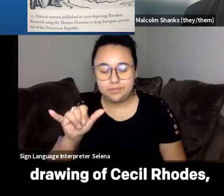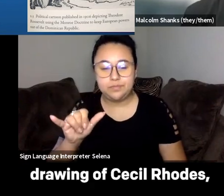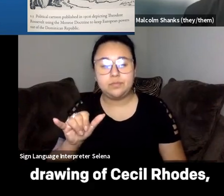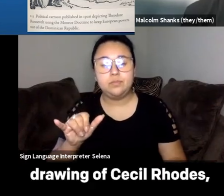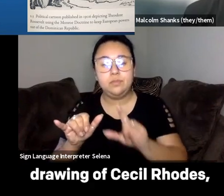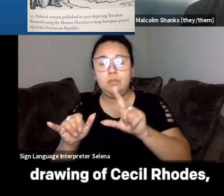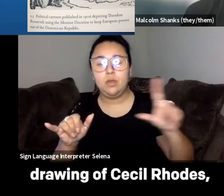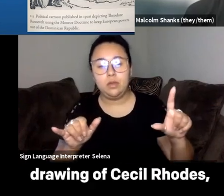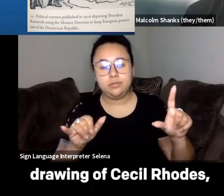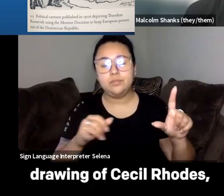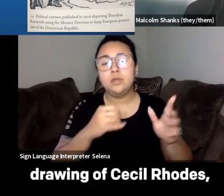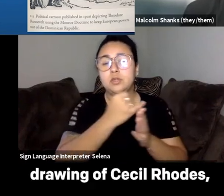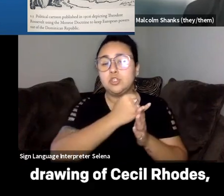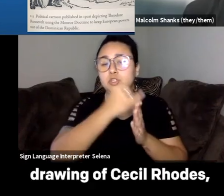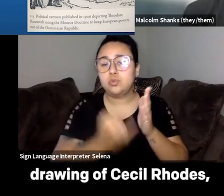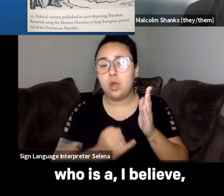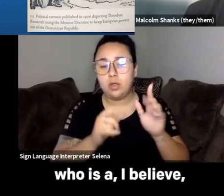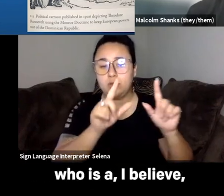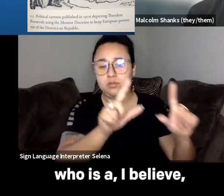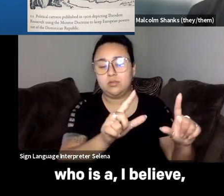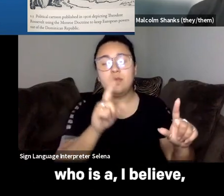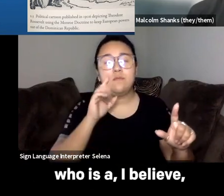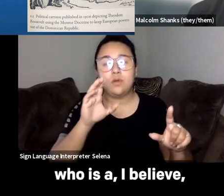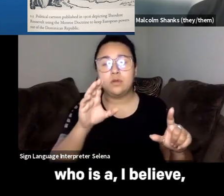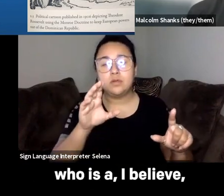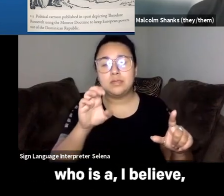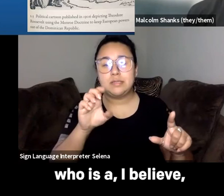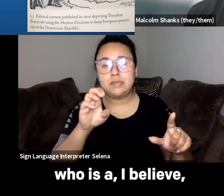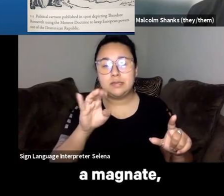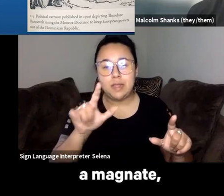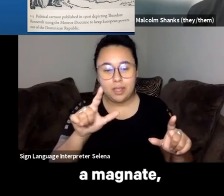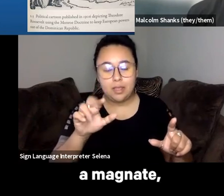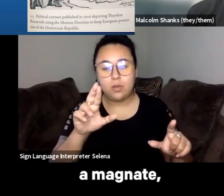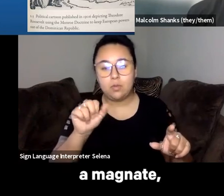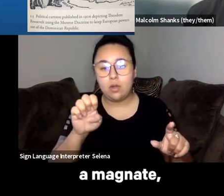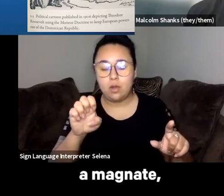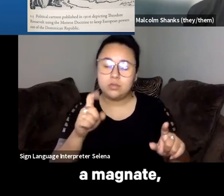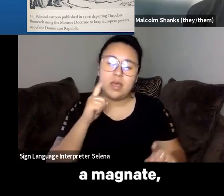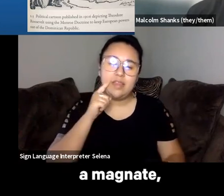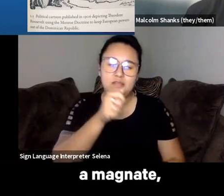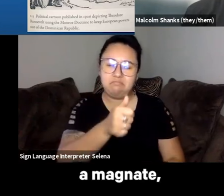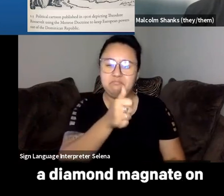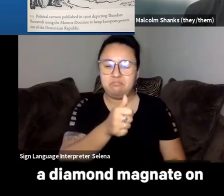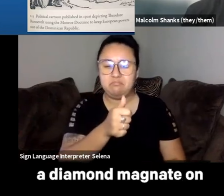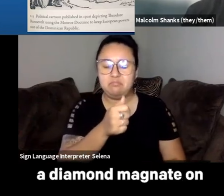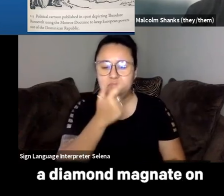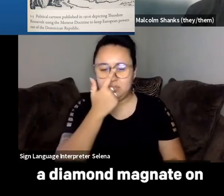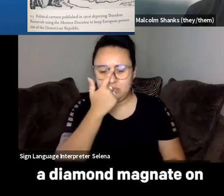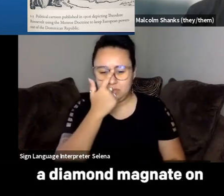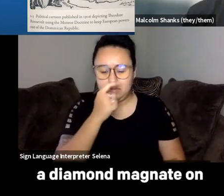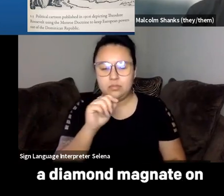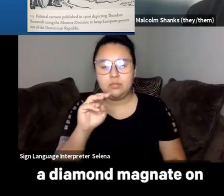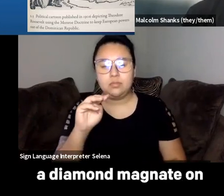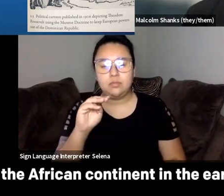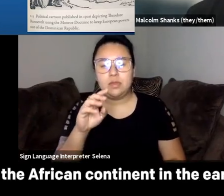a drawing of Cecil Rhodes, who is I believe a a magnate, a diamond